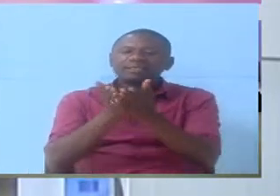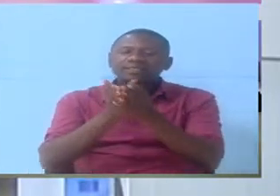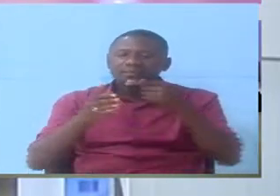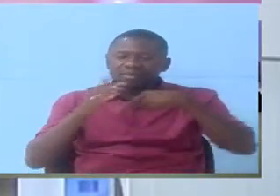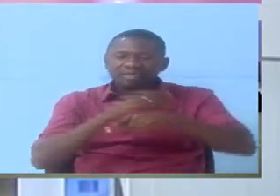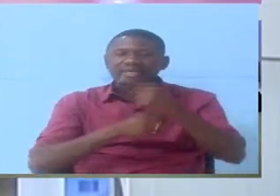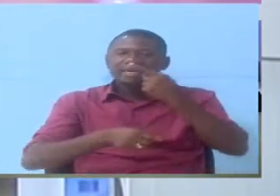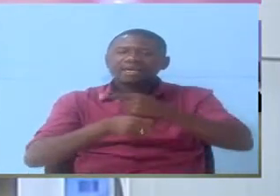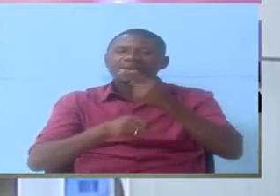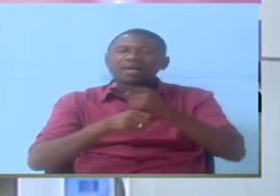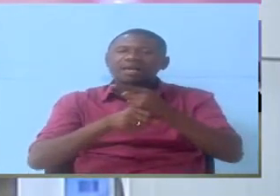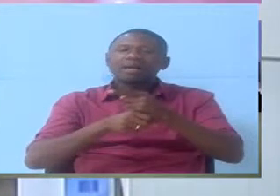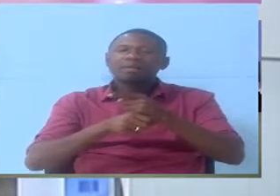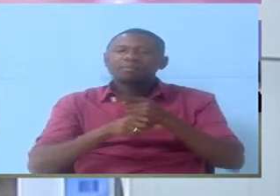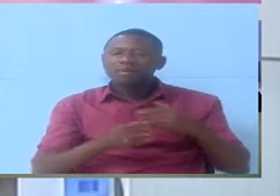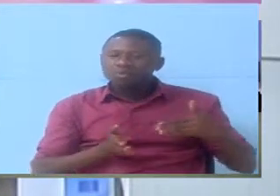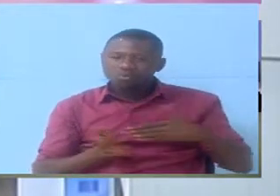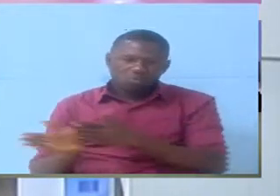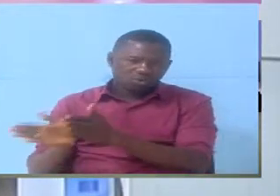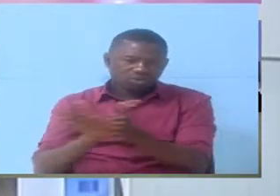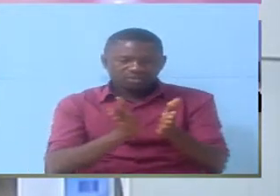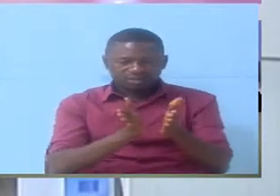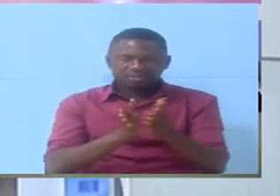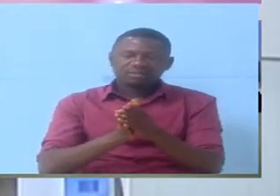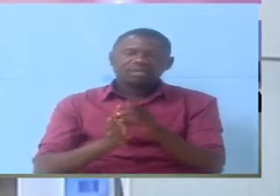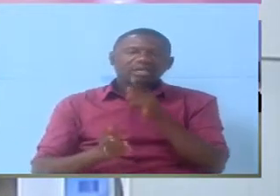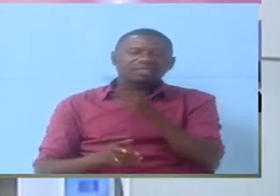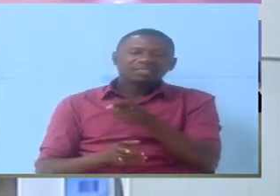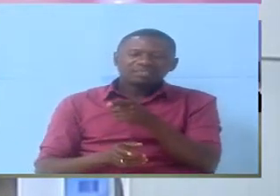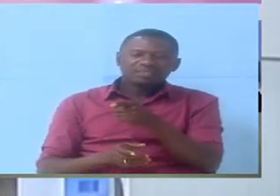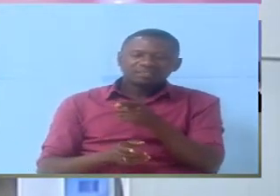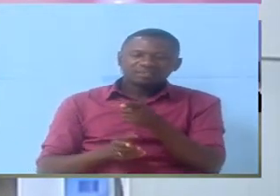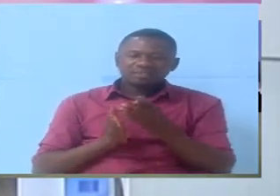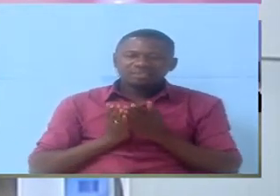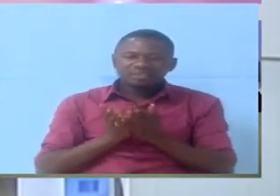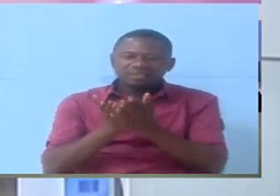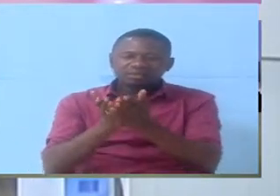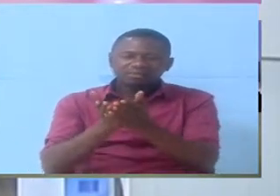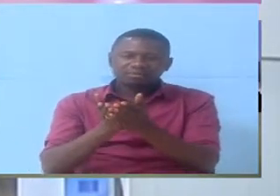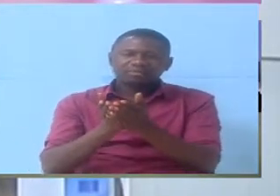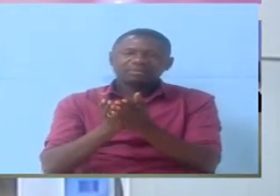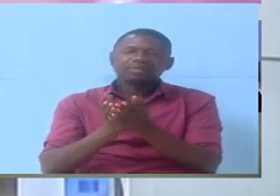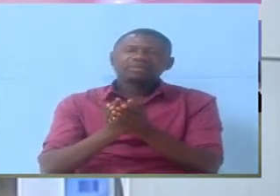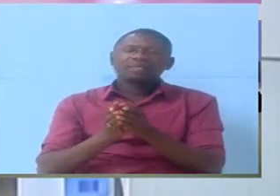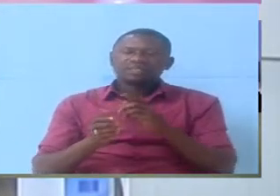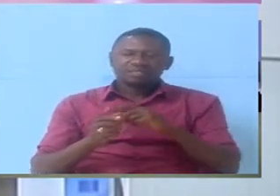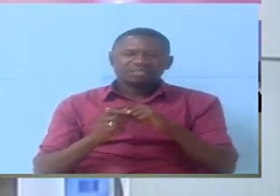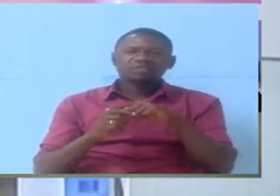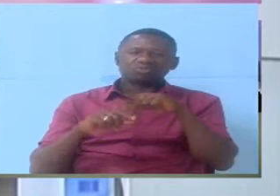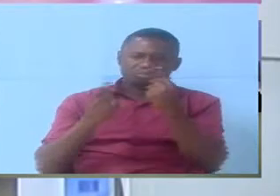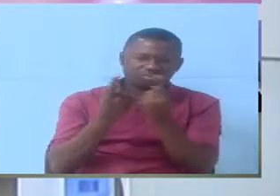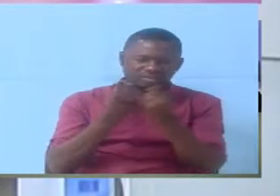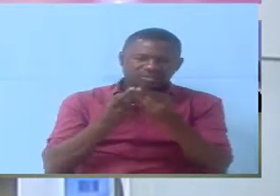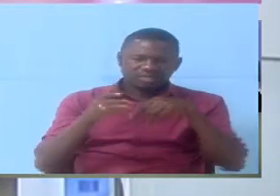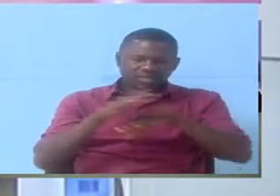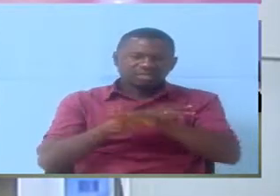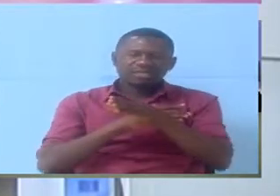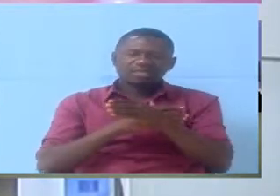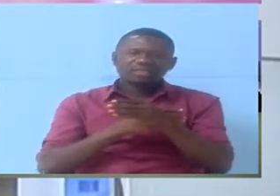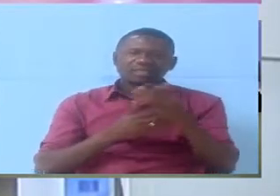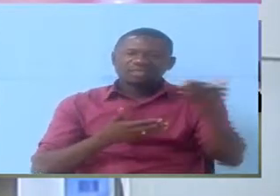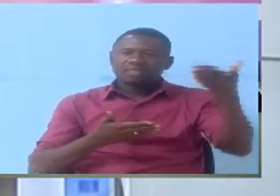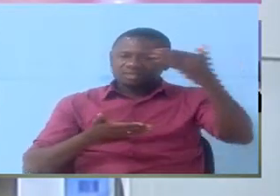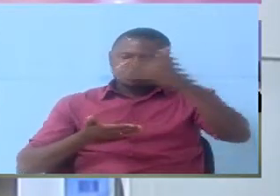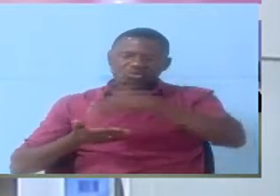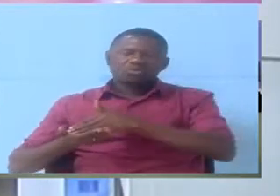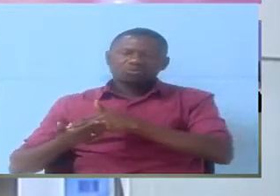Gambia la jiolukono, baji okono. And this ship, adunyinkulungo, is a cargo ship. marchandise kulungolem. It has come to